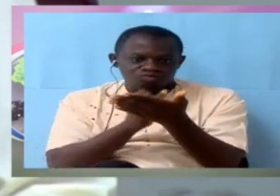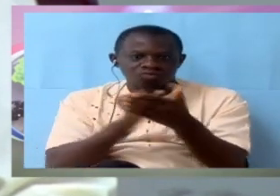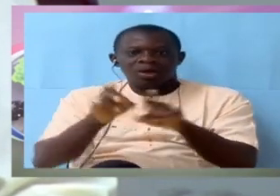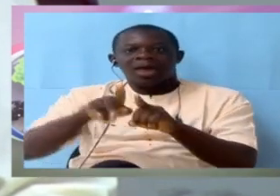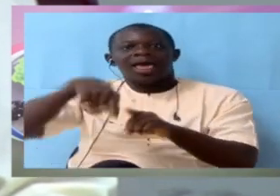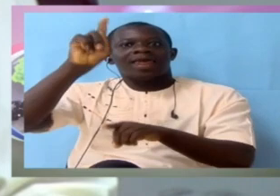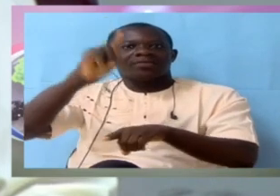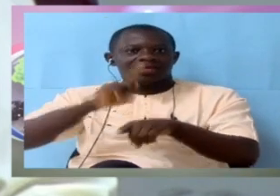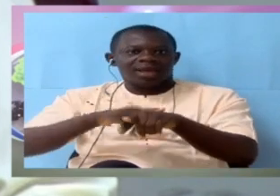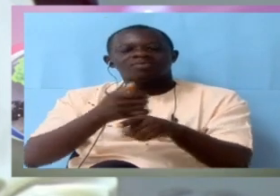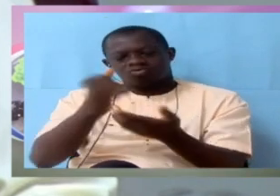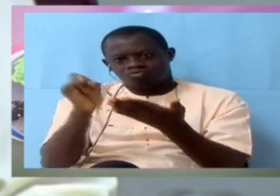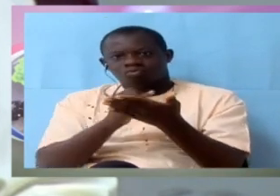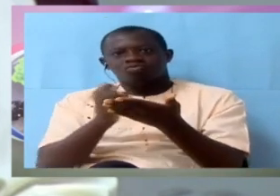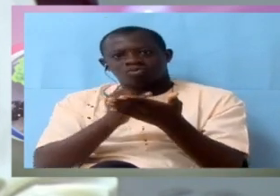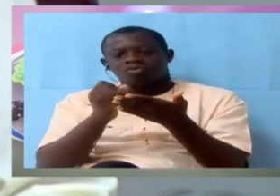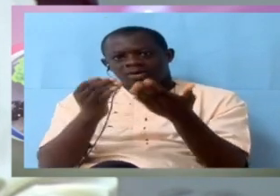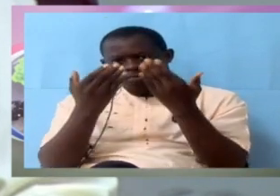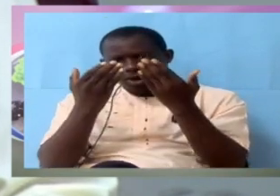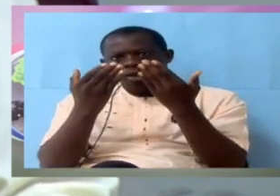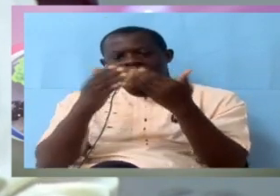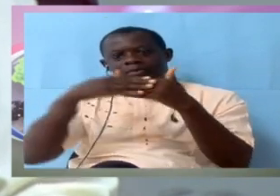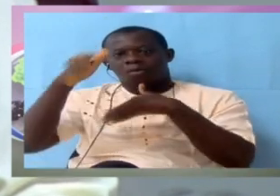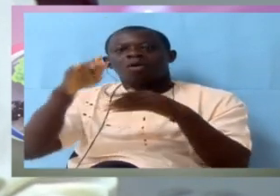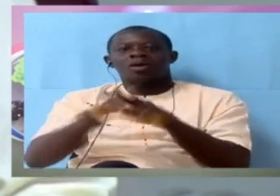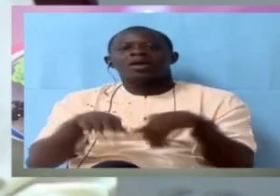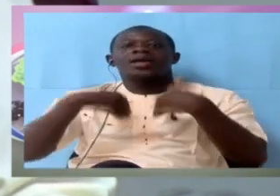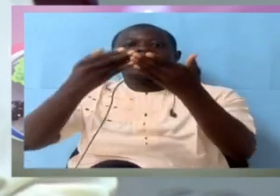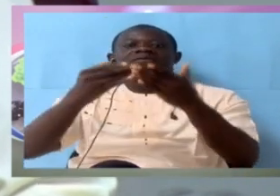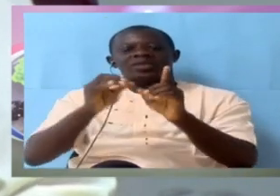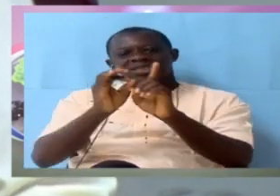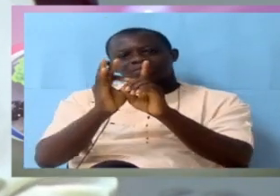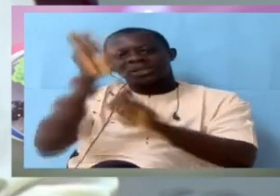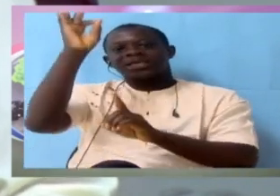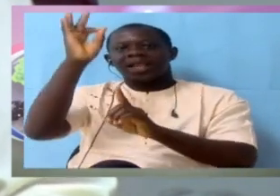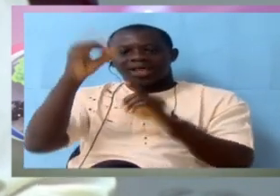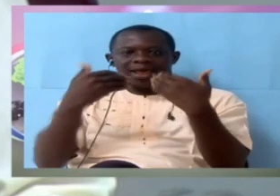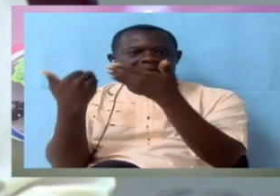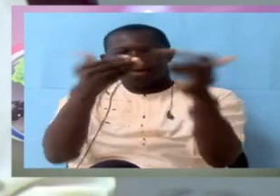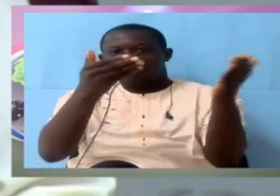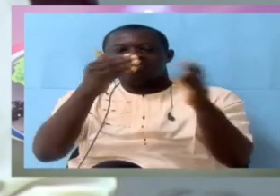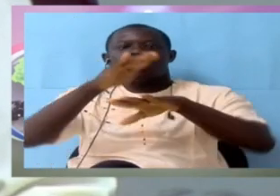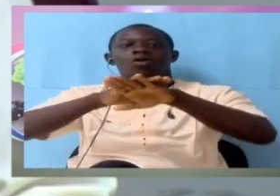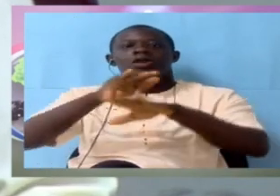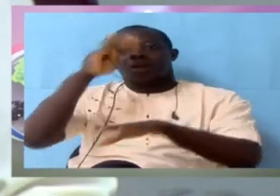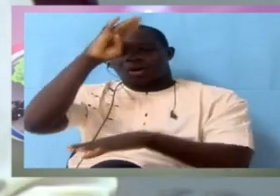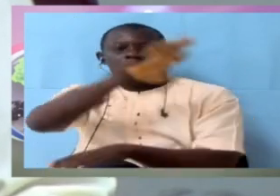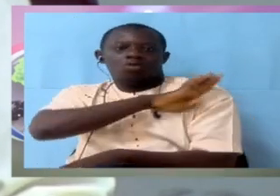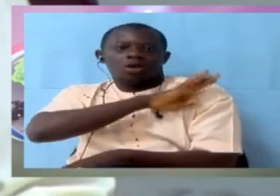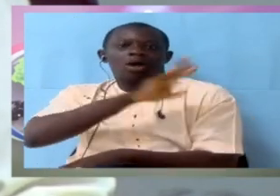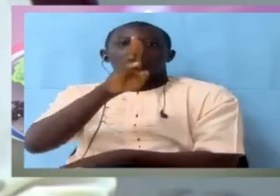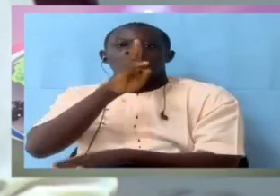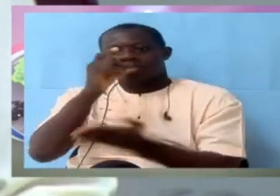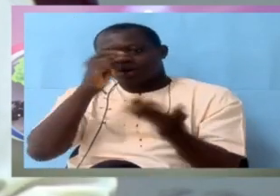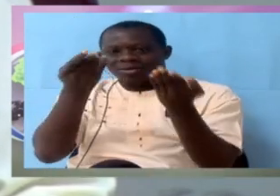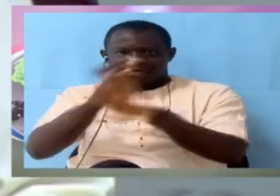7 Inna Anzalnahu, and give this a special gift to our departed brothers.